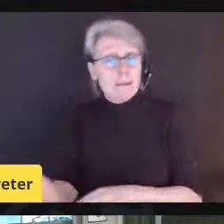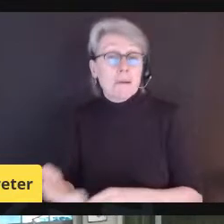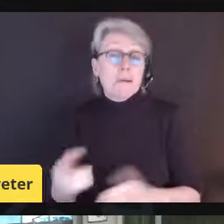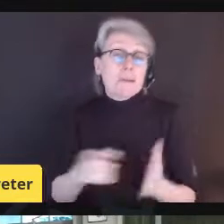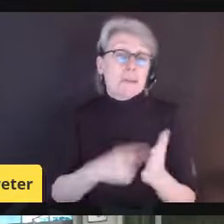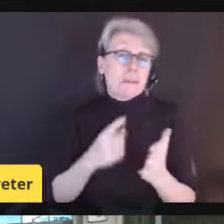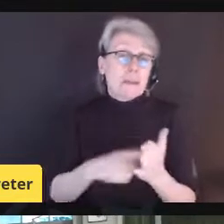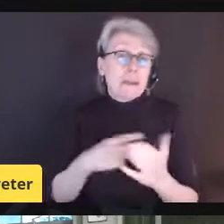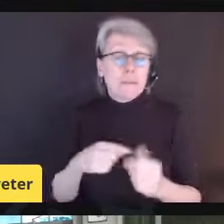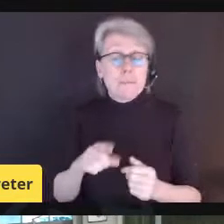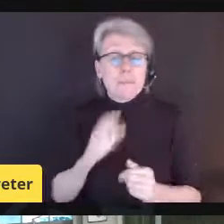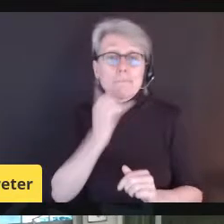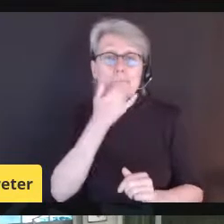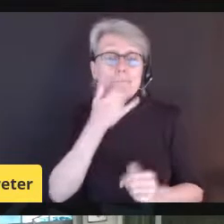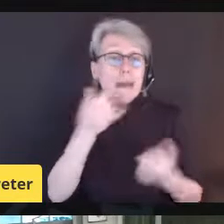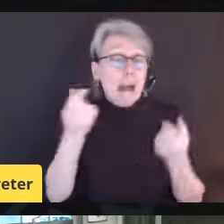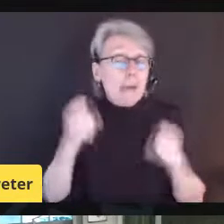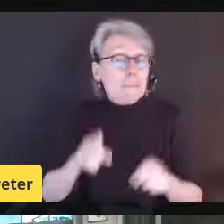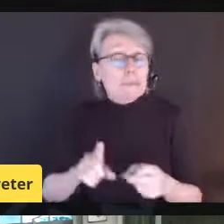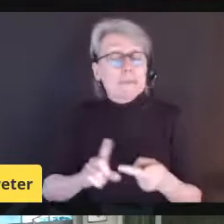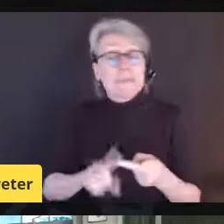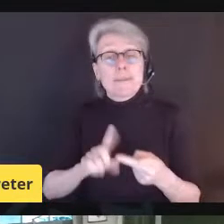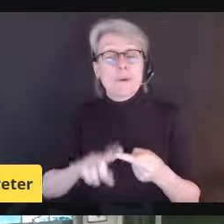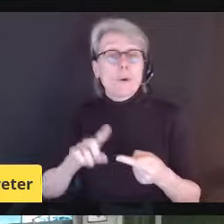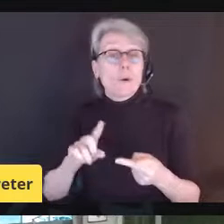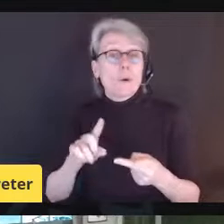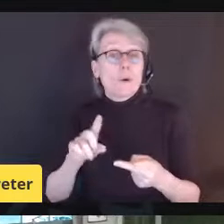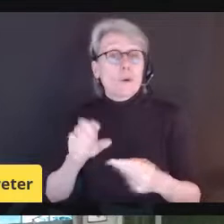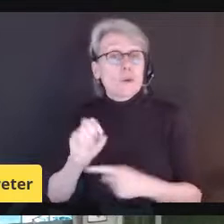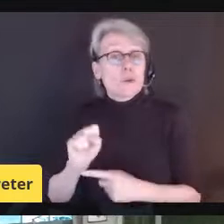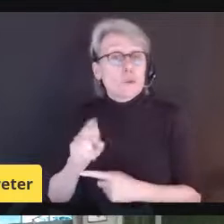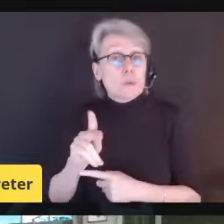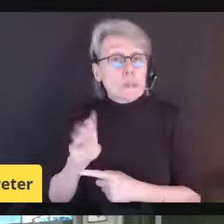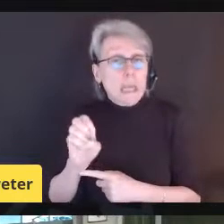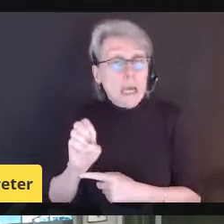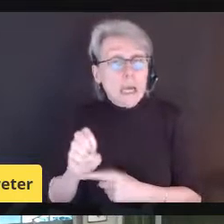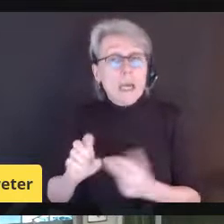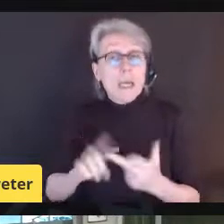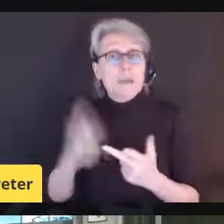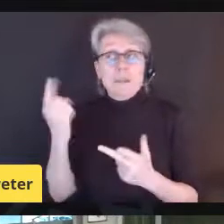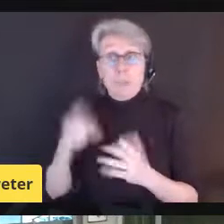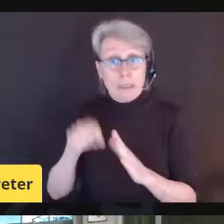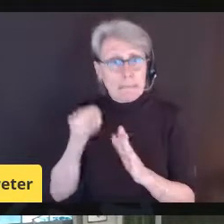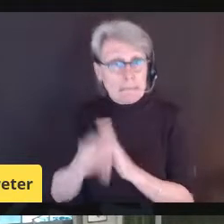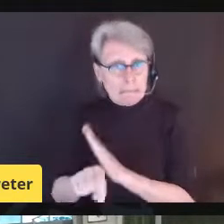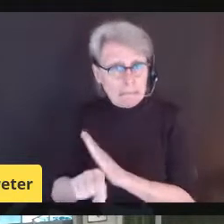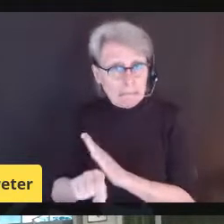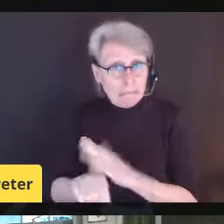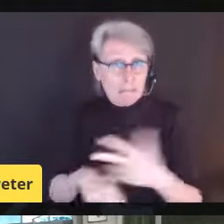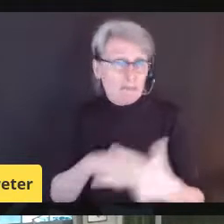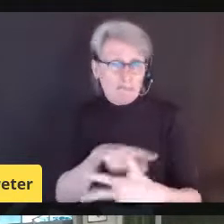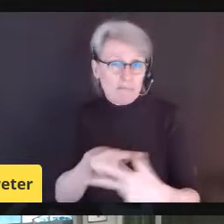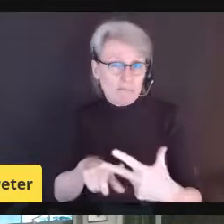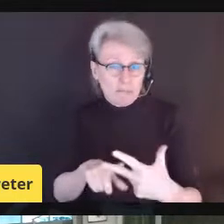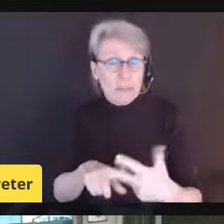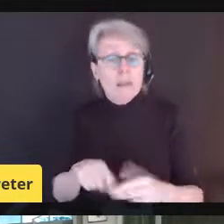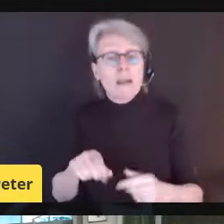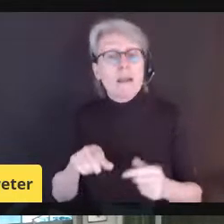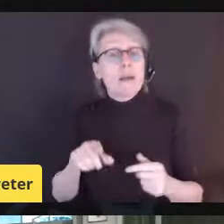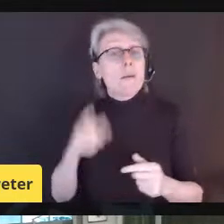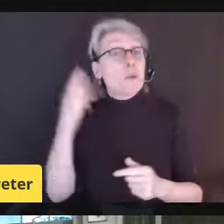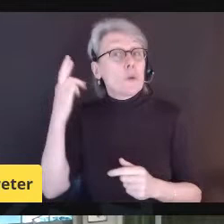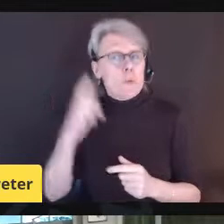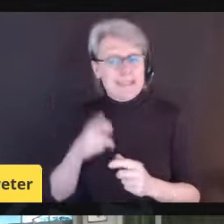homicide, accidental. Like, these are all just classifications of what could have happened. Whereas cause